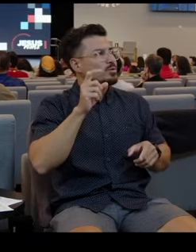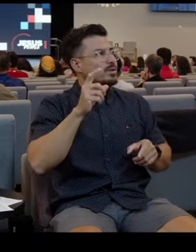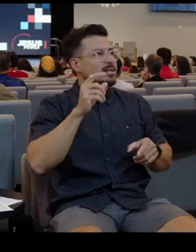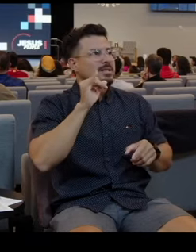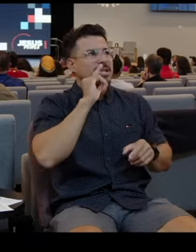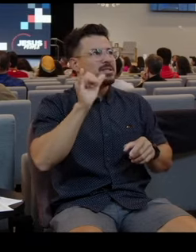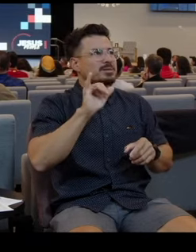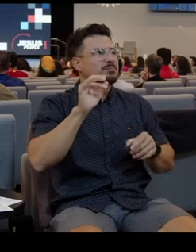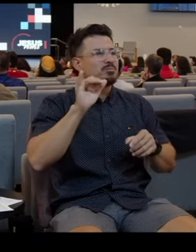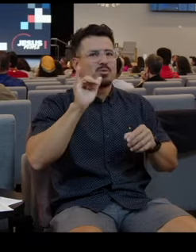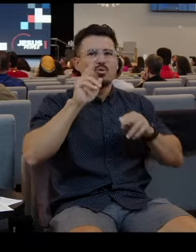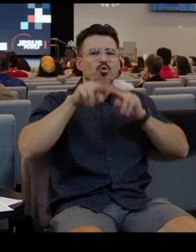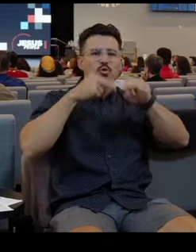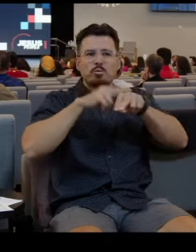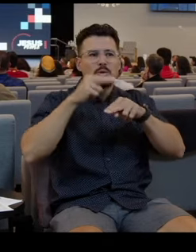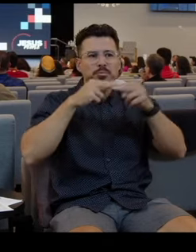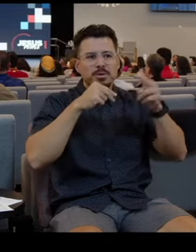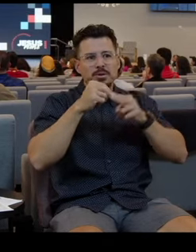you would make it.